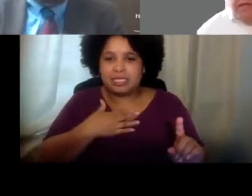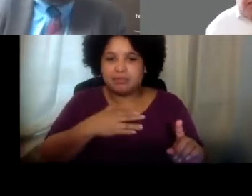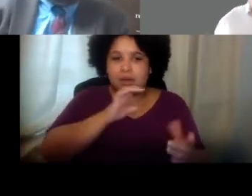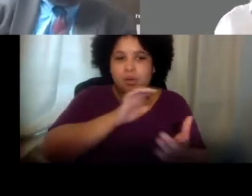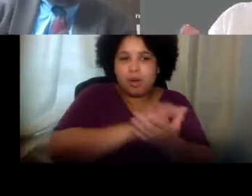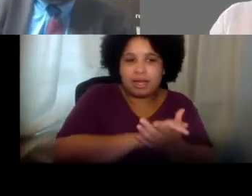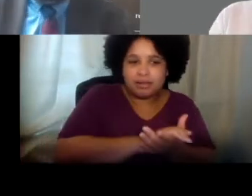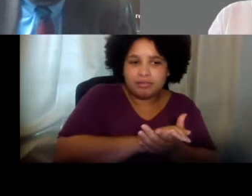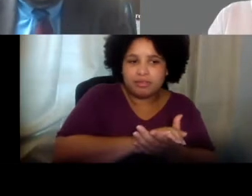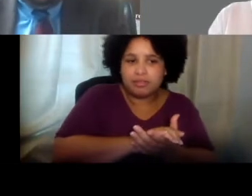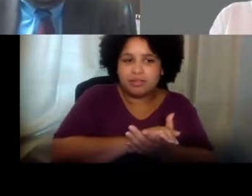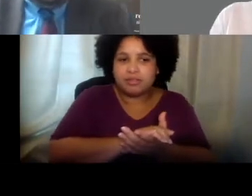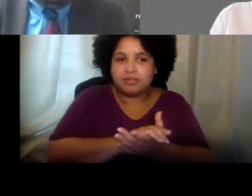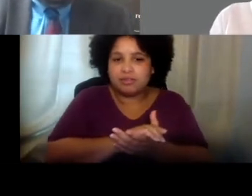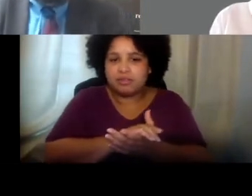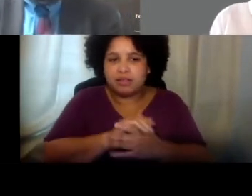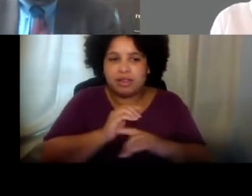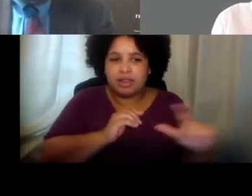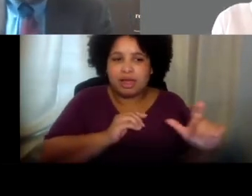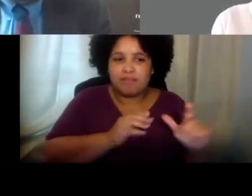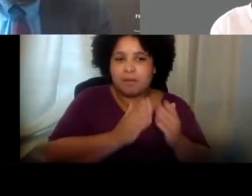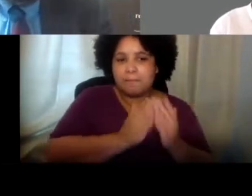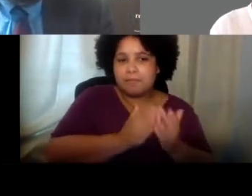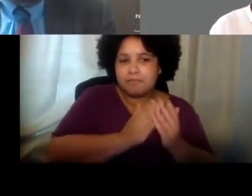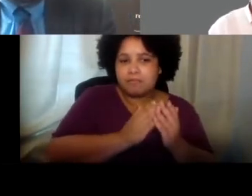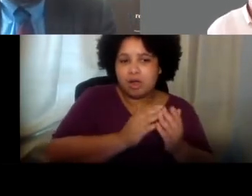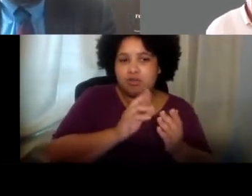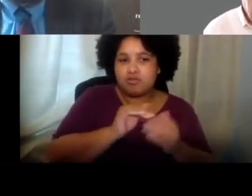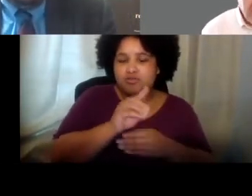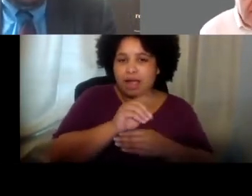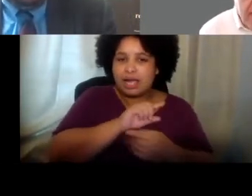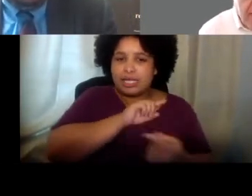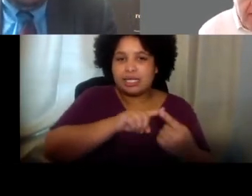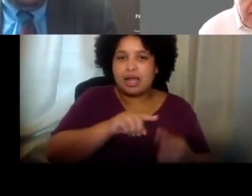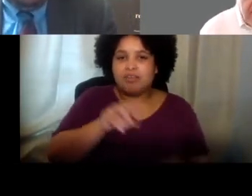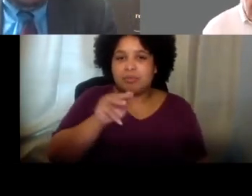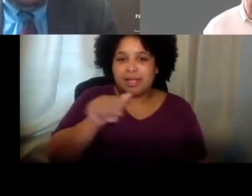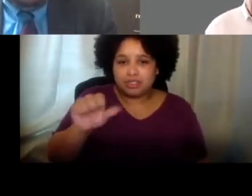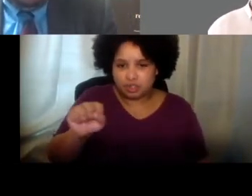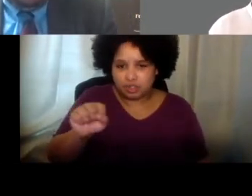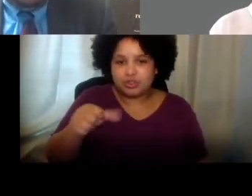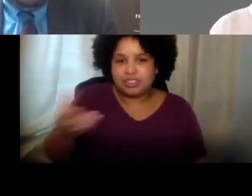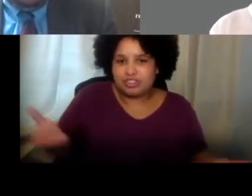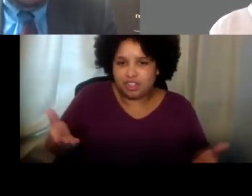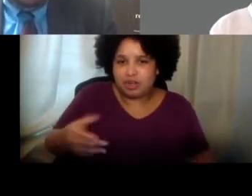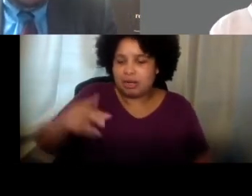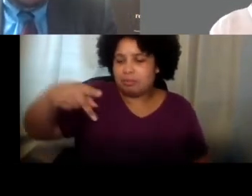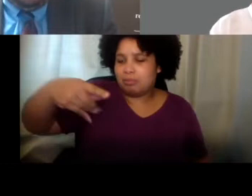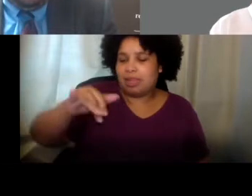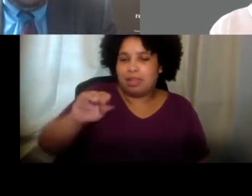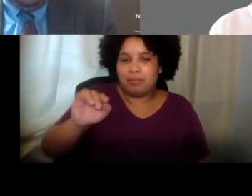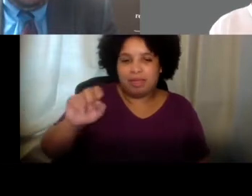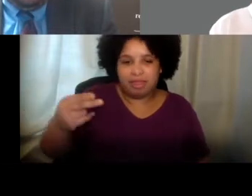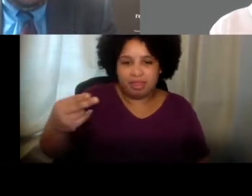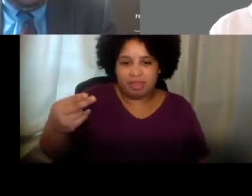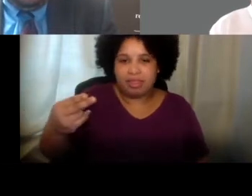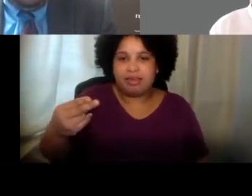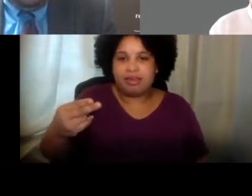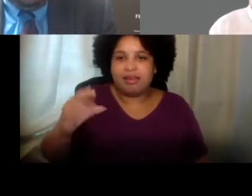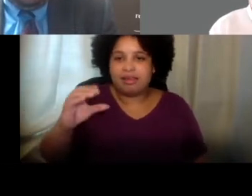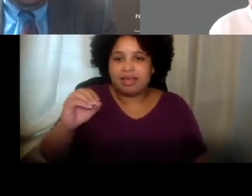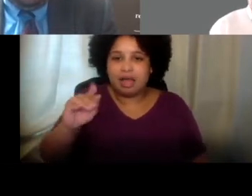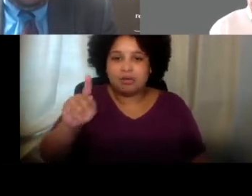I on the left taking a boat ride up here in Massachusetts in Plymouth County. In the middle, there's a picture of